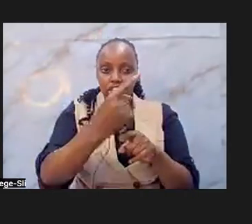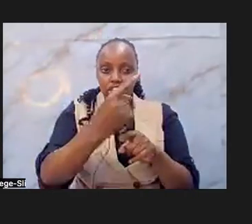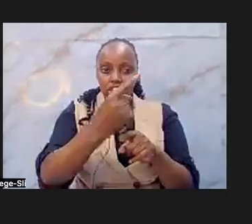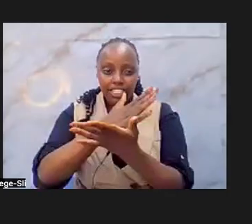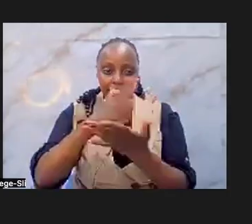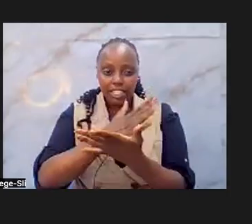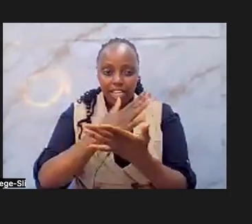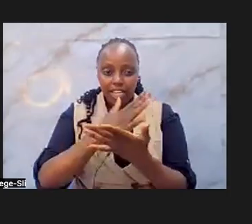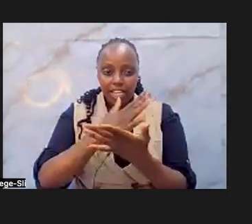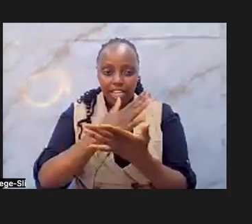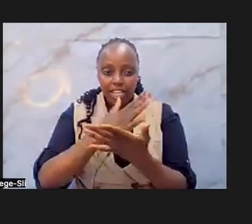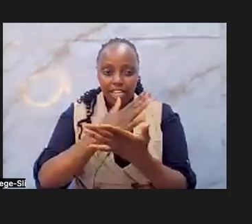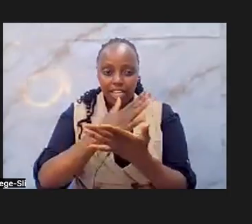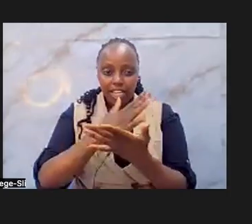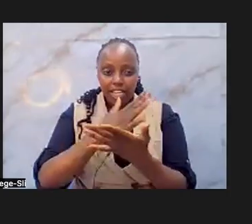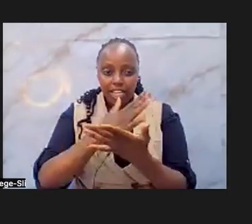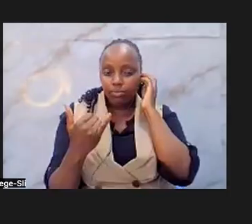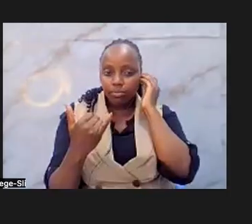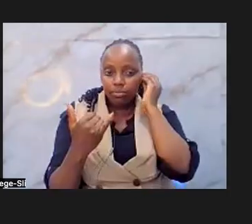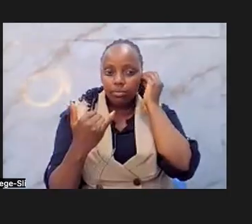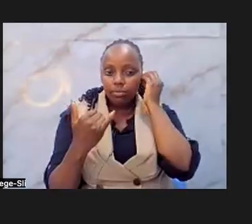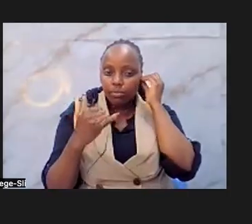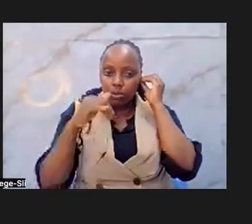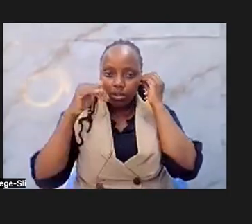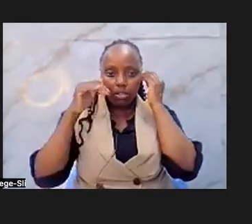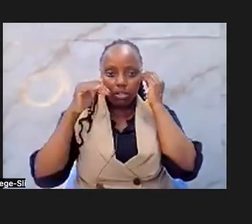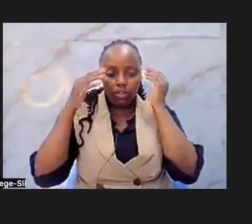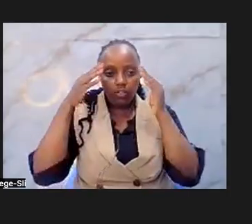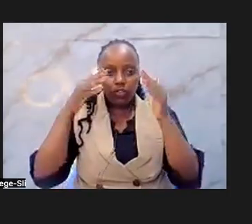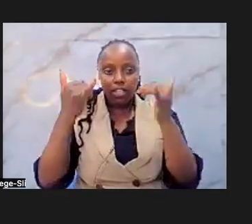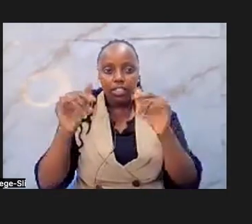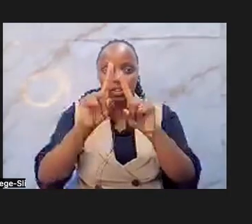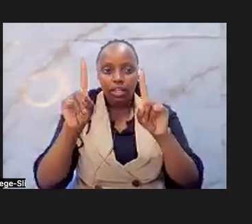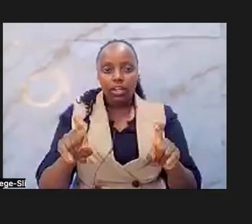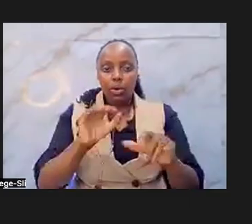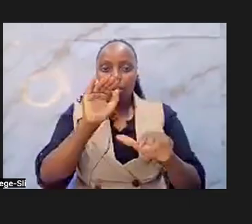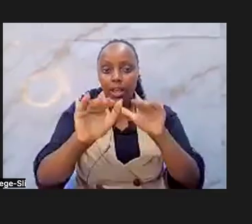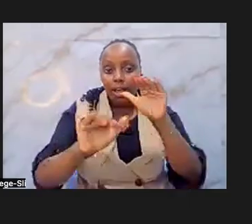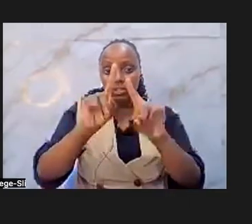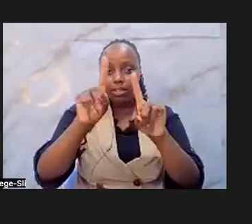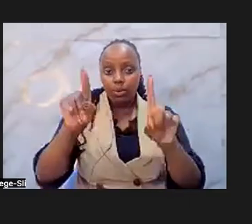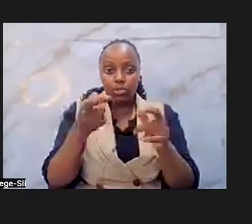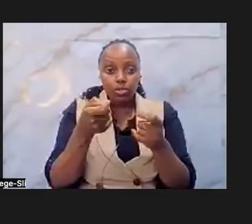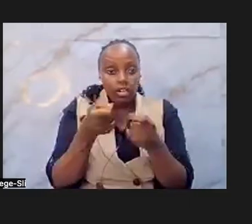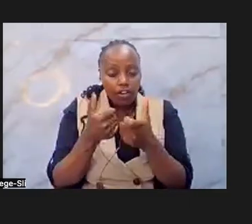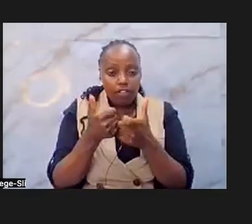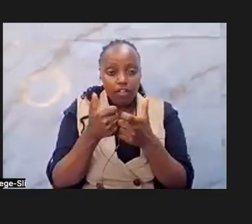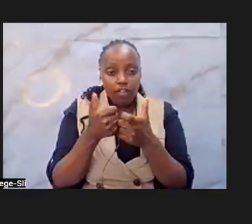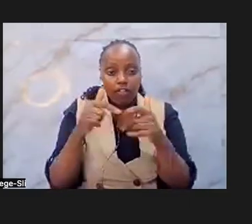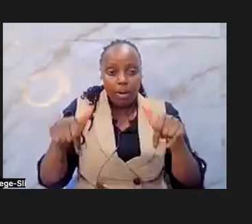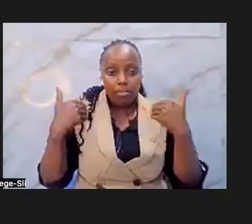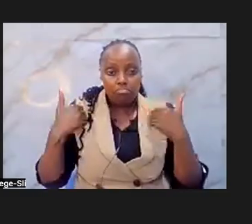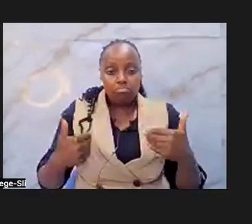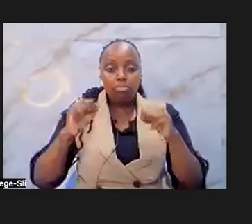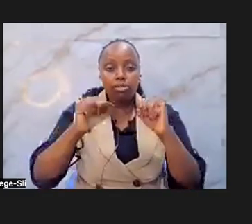to questions. I am going to ask a couple of questions myself, and then I will open it up to the floor. So please do, if you've